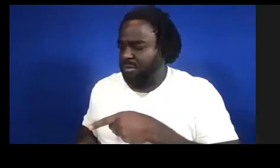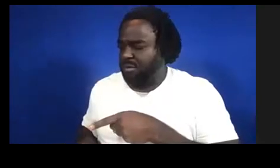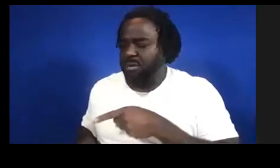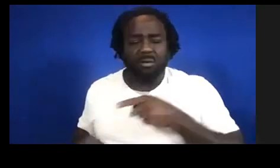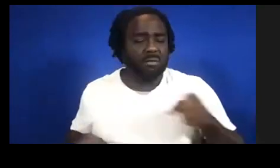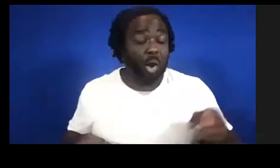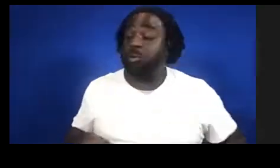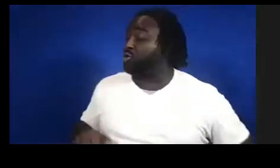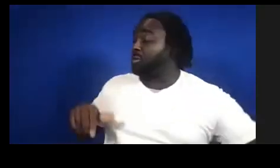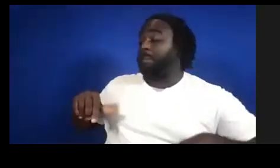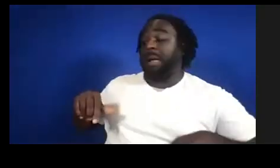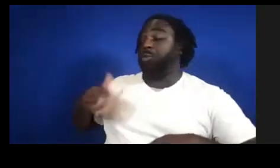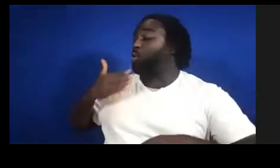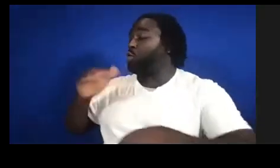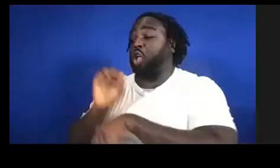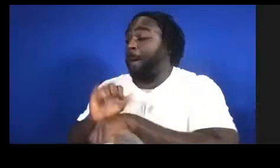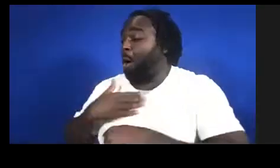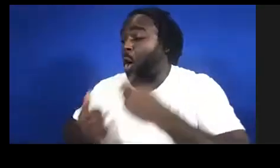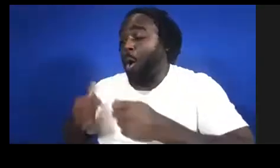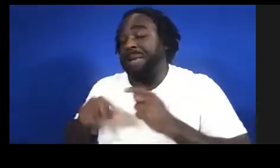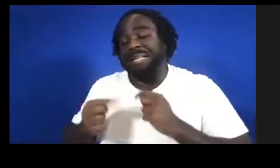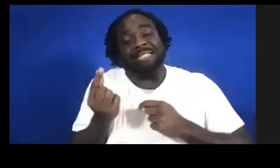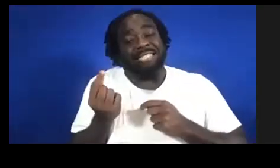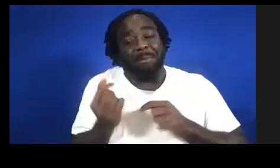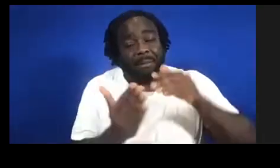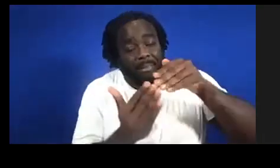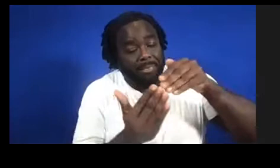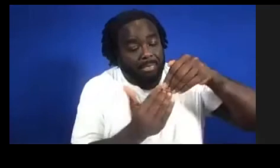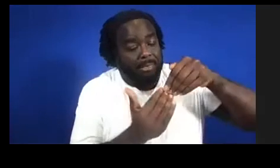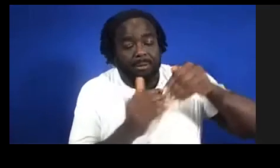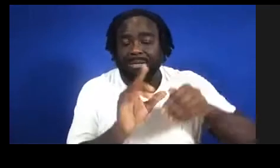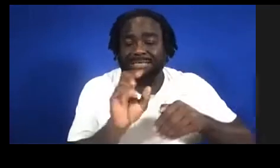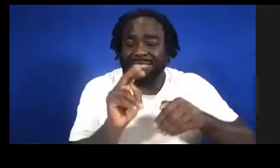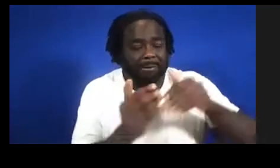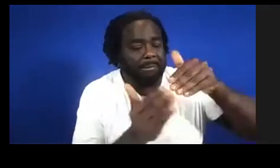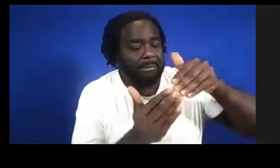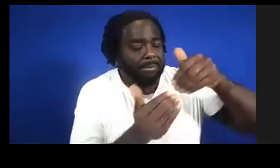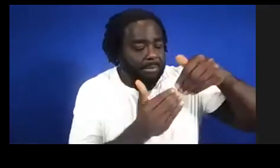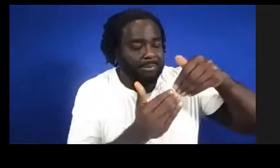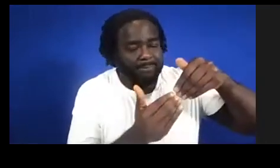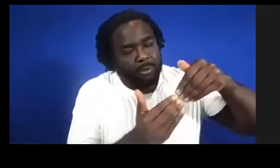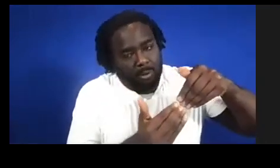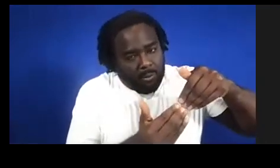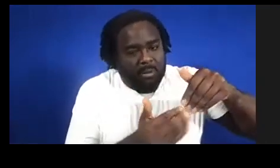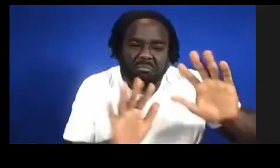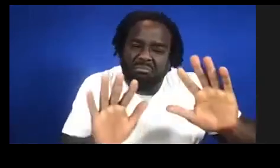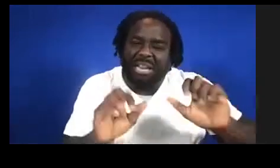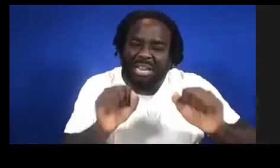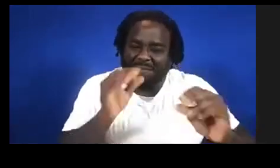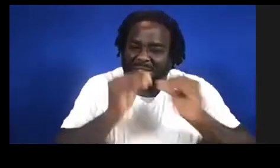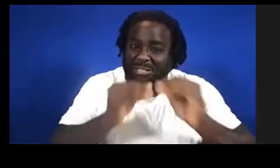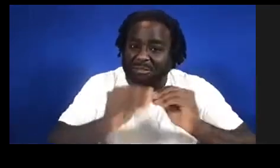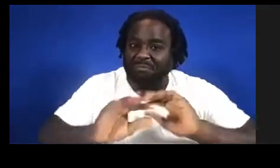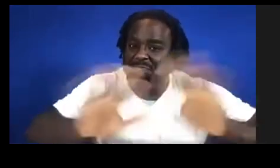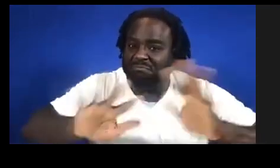big old deer, and we trying to battle. I'm like, you know, you did a good job on my car too. Dented it